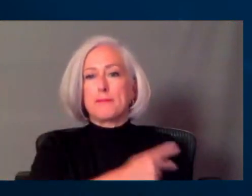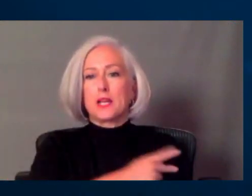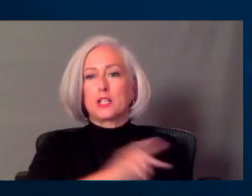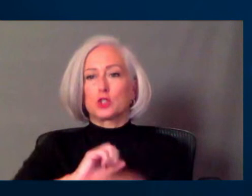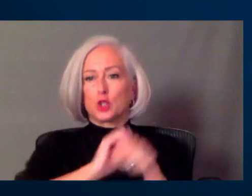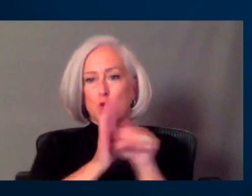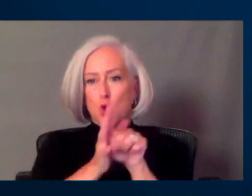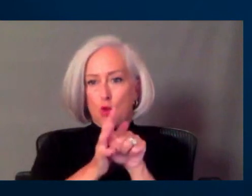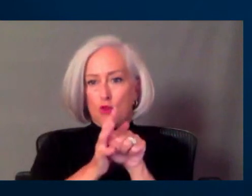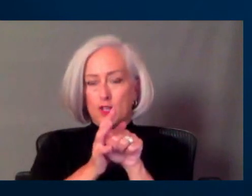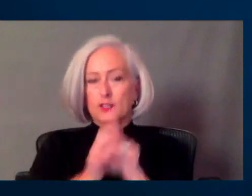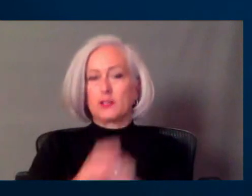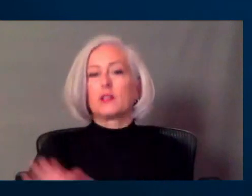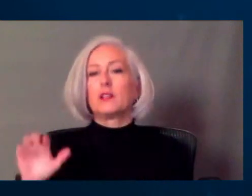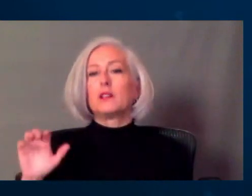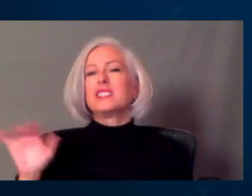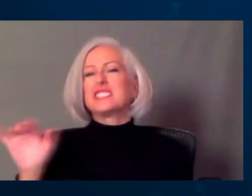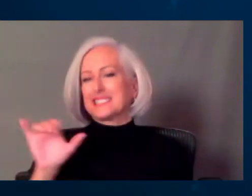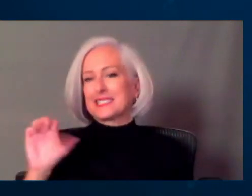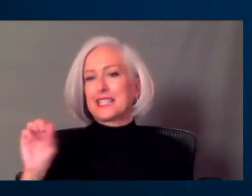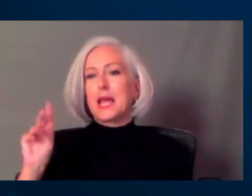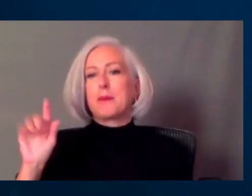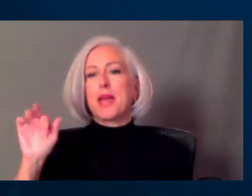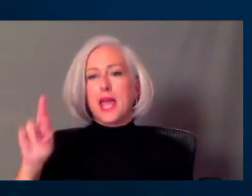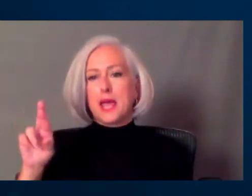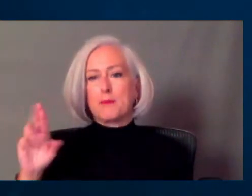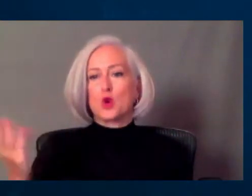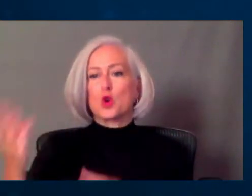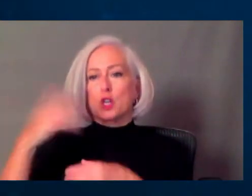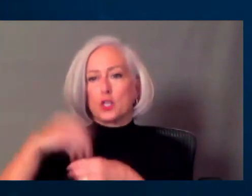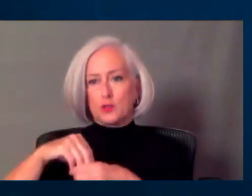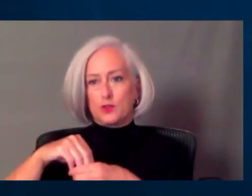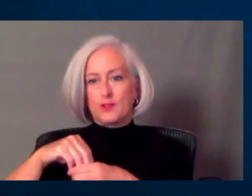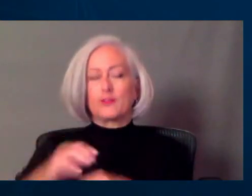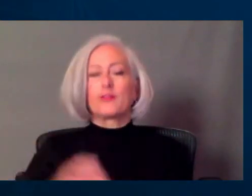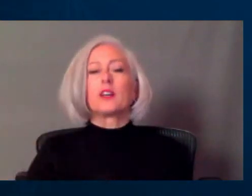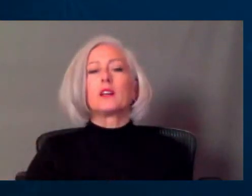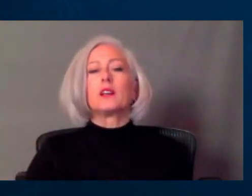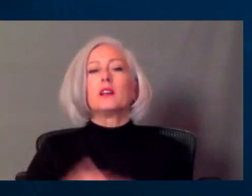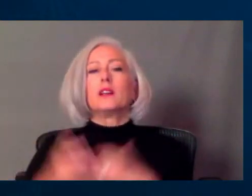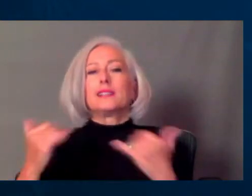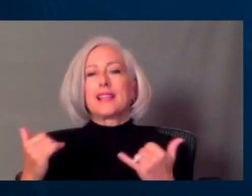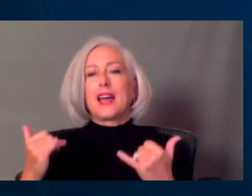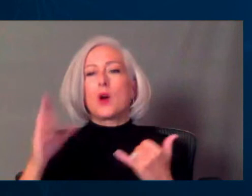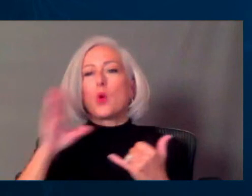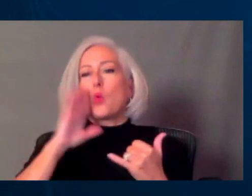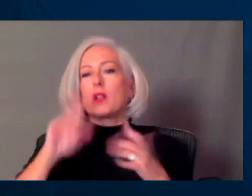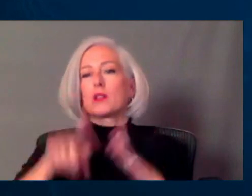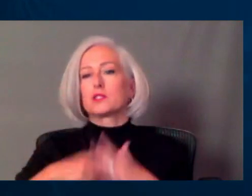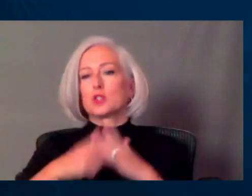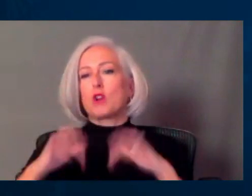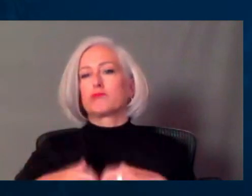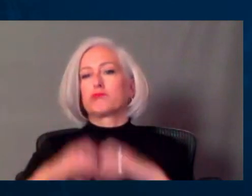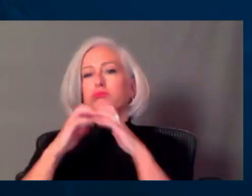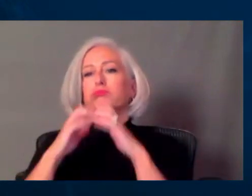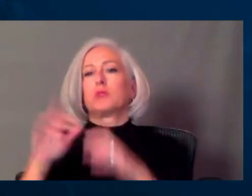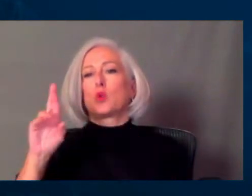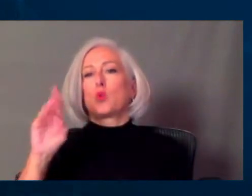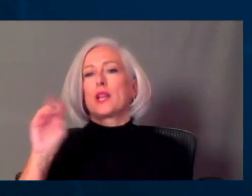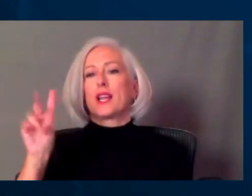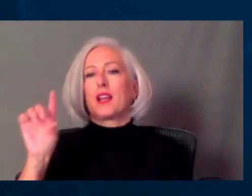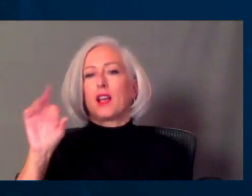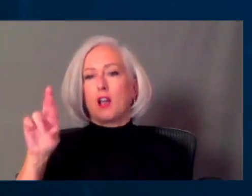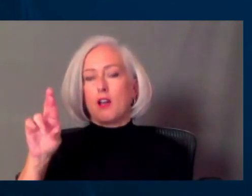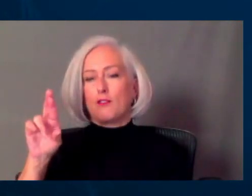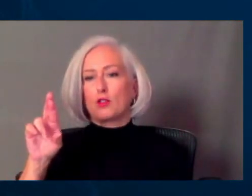trials. The website is there. It's a wonderful website. You can type in, hey, I have prostate cancer. Is